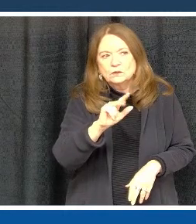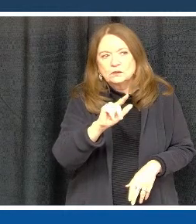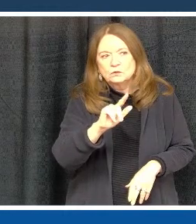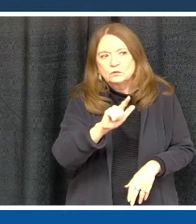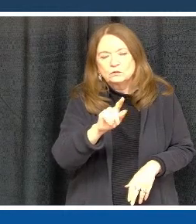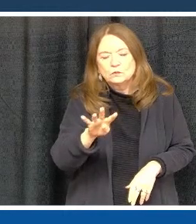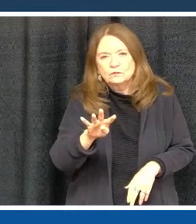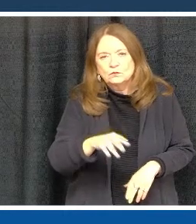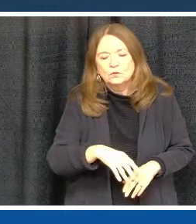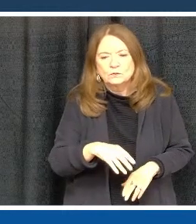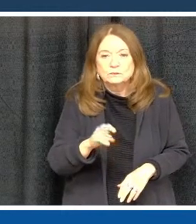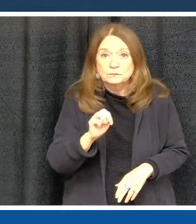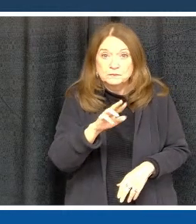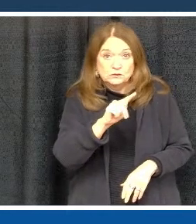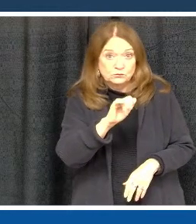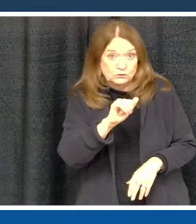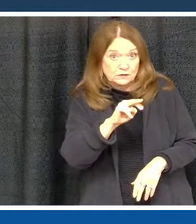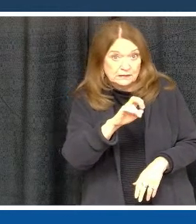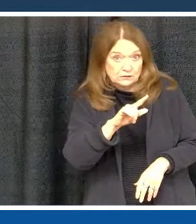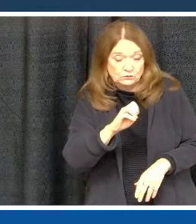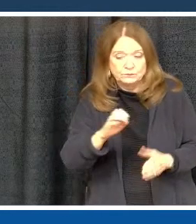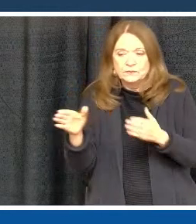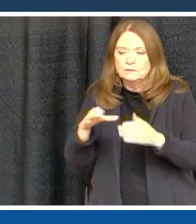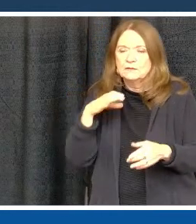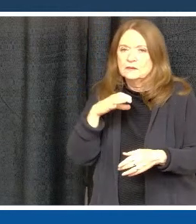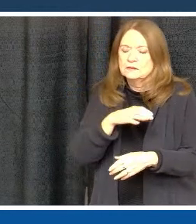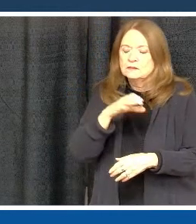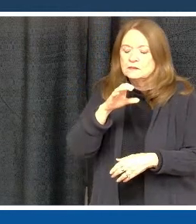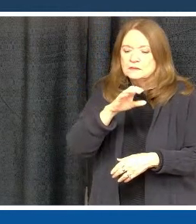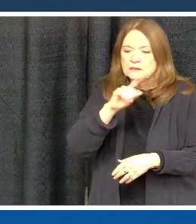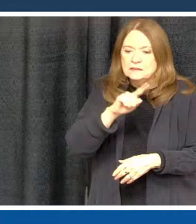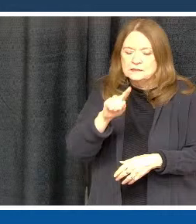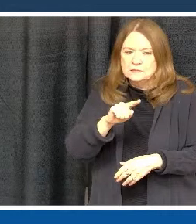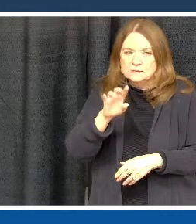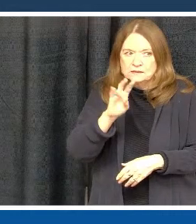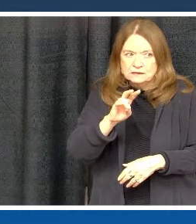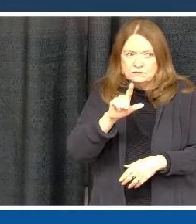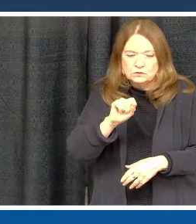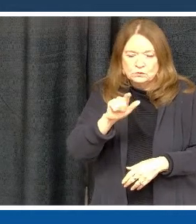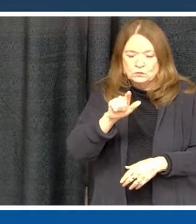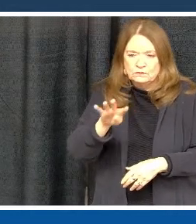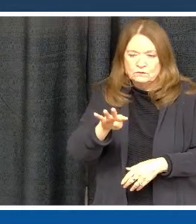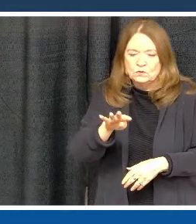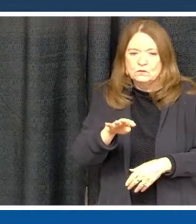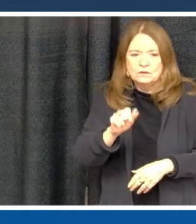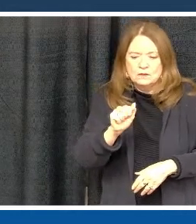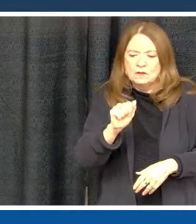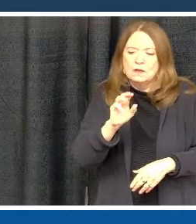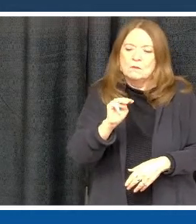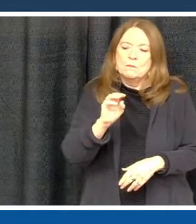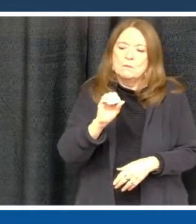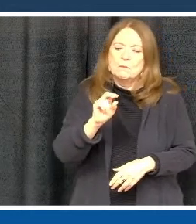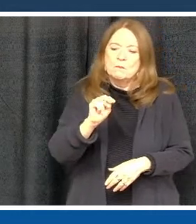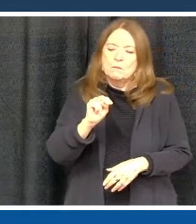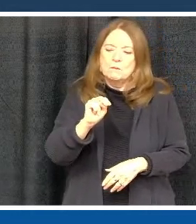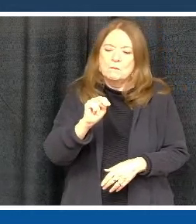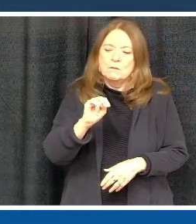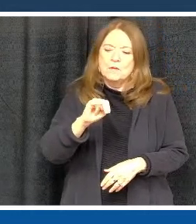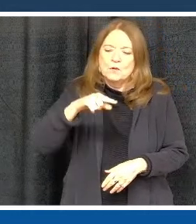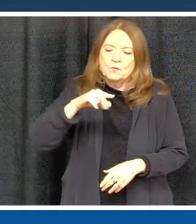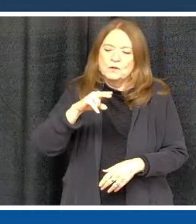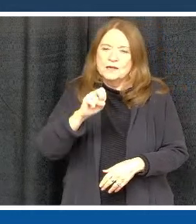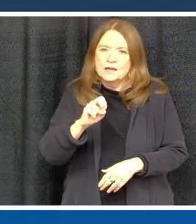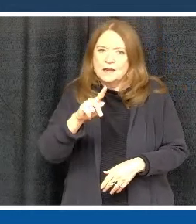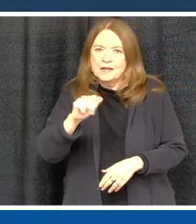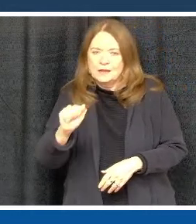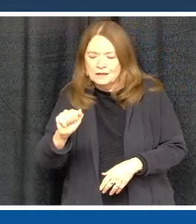Tindall? This is Planning Commission Case Z7, 2024, application of Manika Gold. Calvin Ligon is